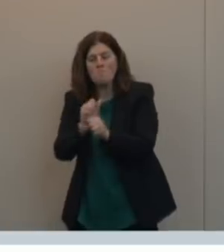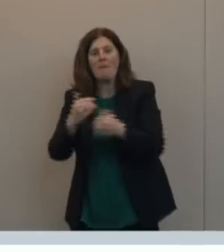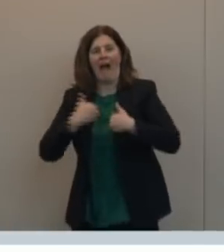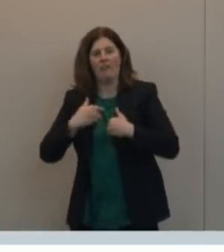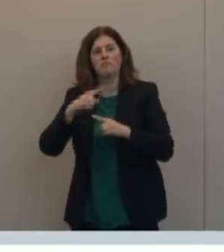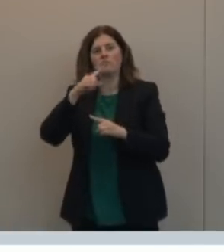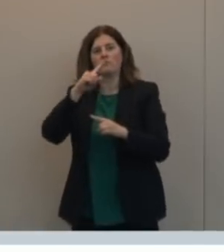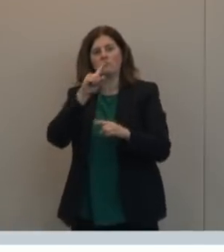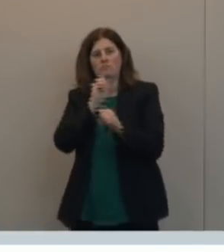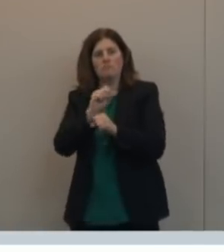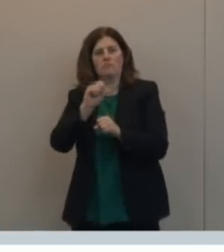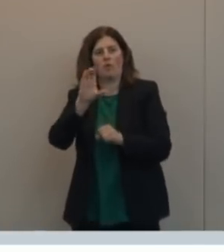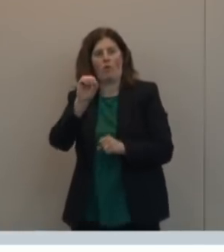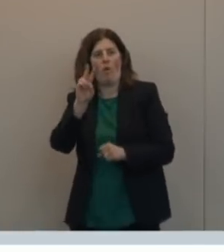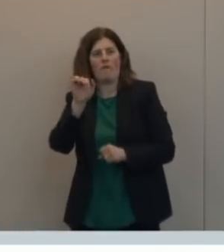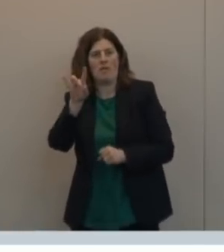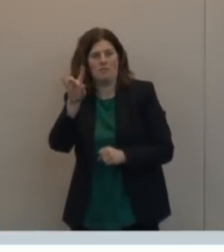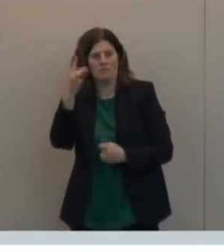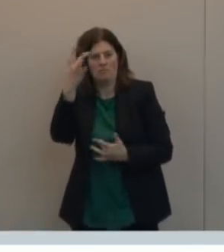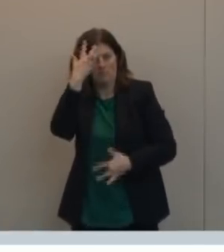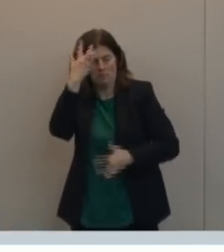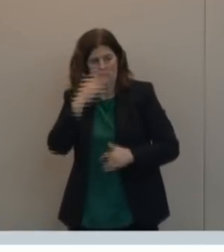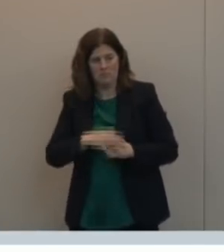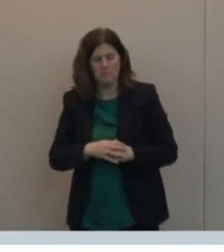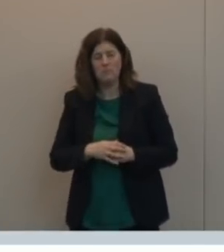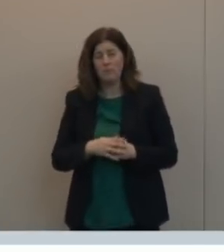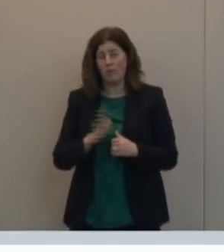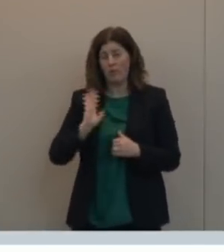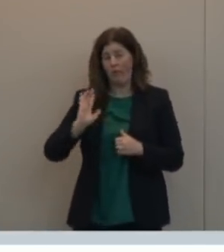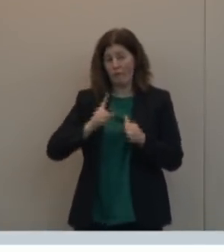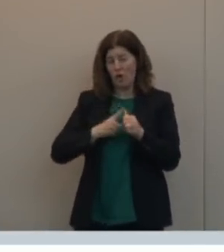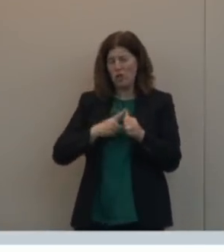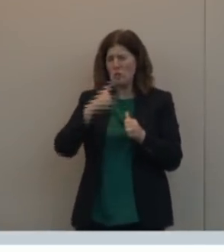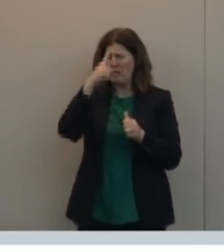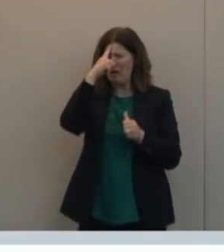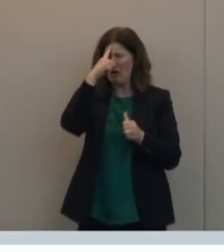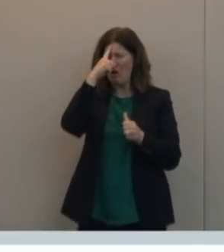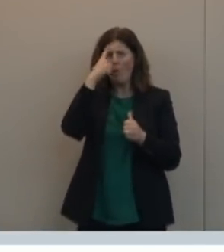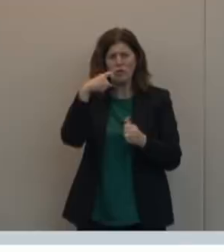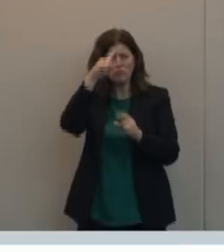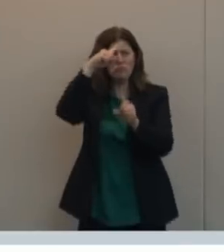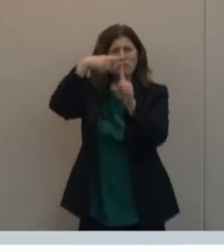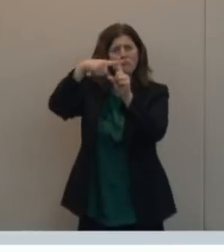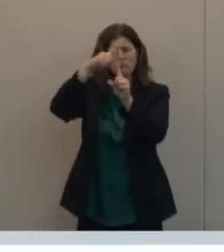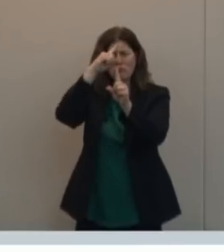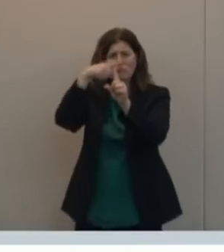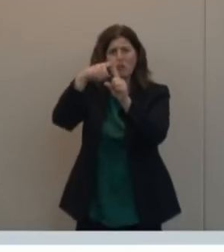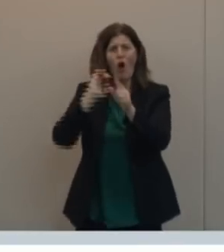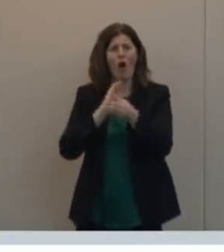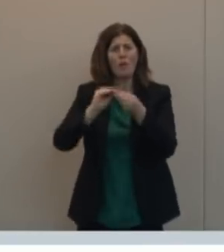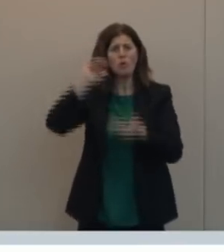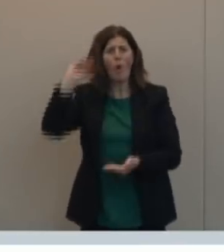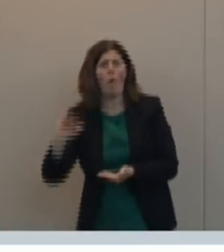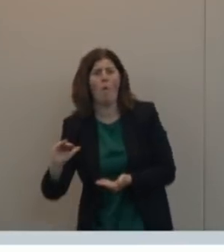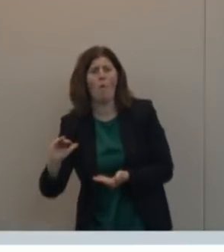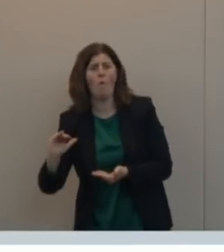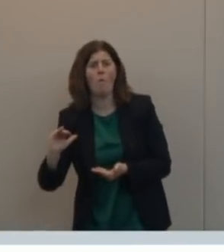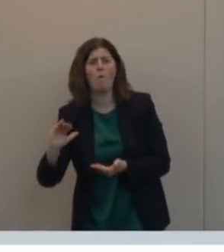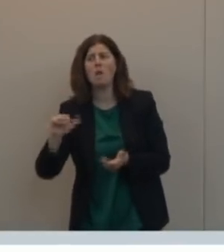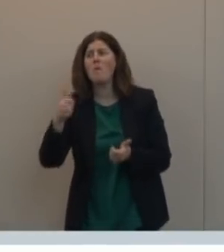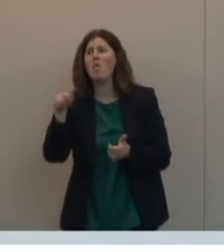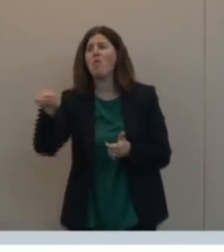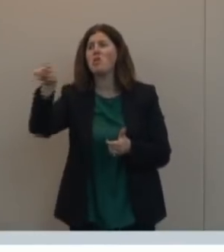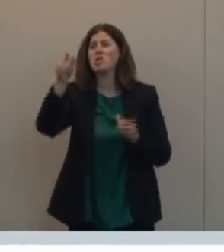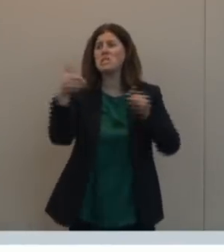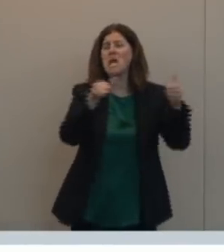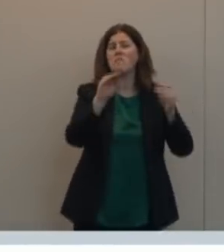test-positive COVID infections. Now, initially, you might think we should be really optimistic because we're way lower than other reported